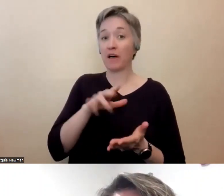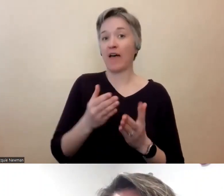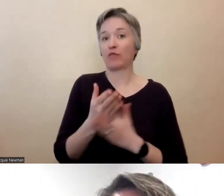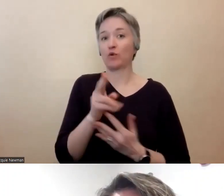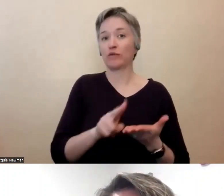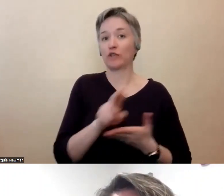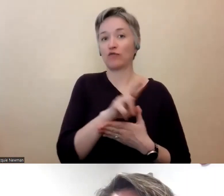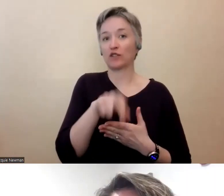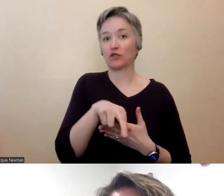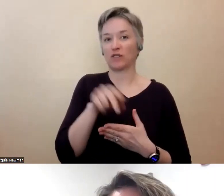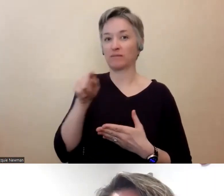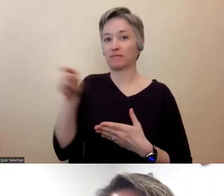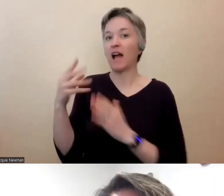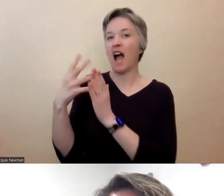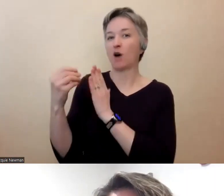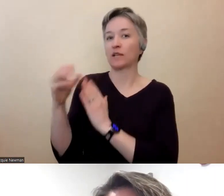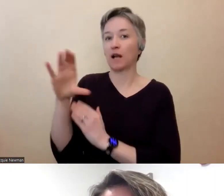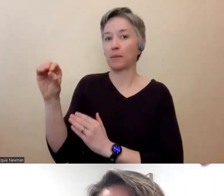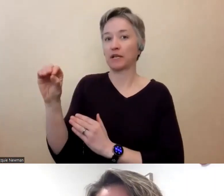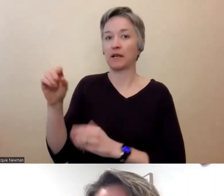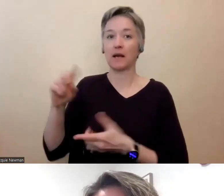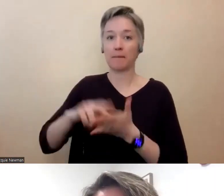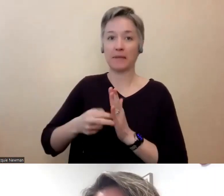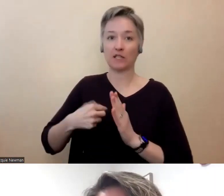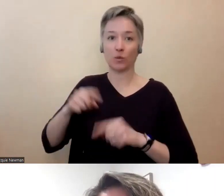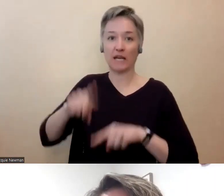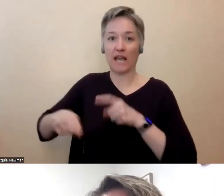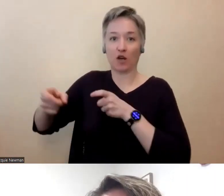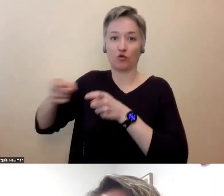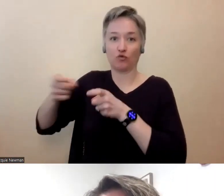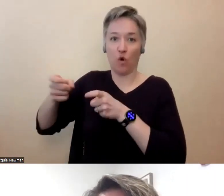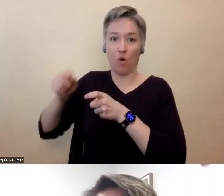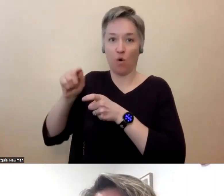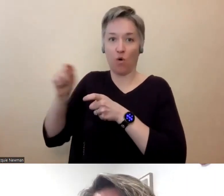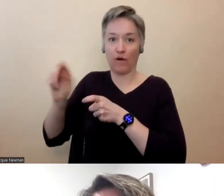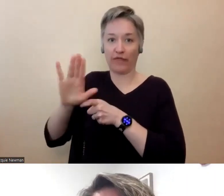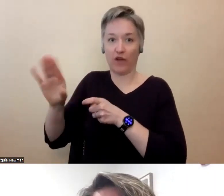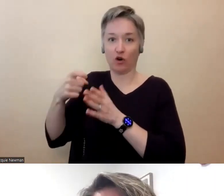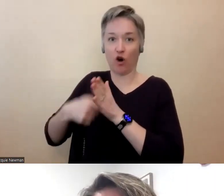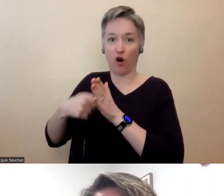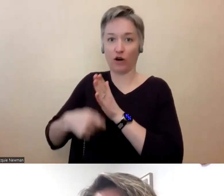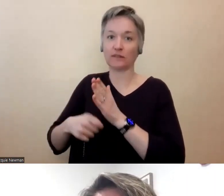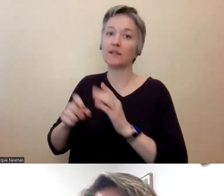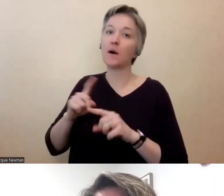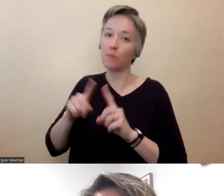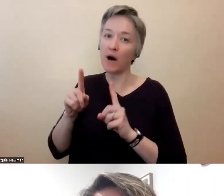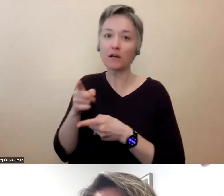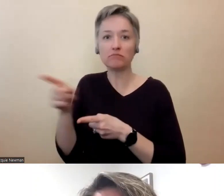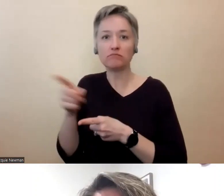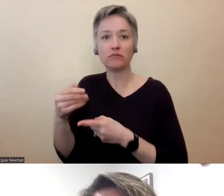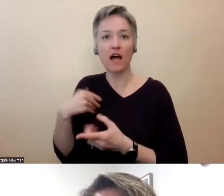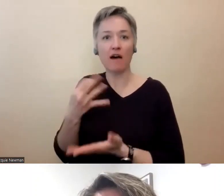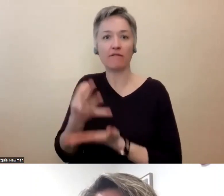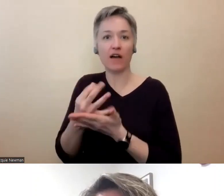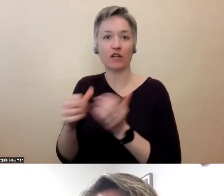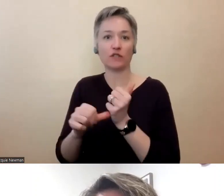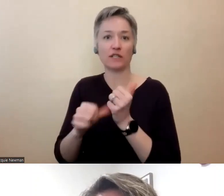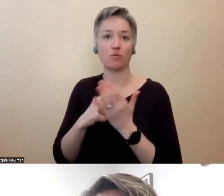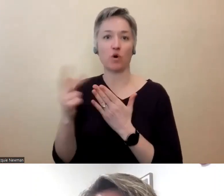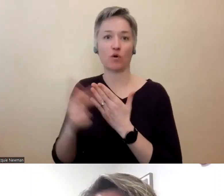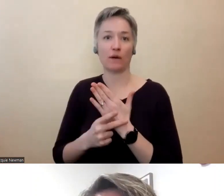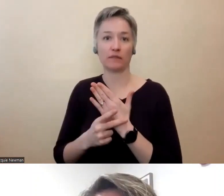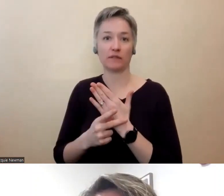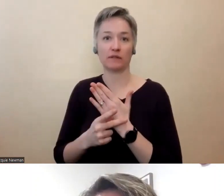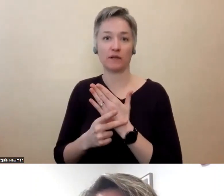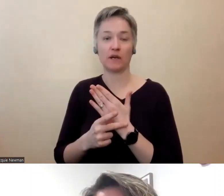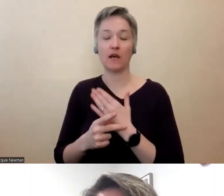companies outside. We don't really have control over managing that. But again, those financial assistance programs with the 3 testing companies